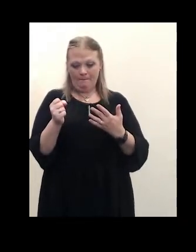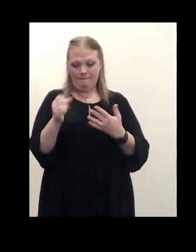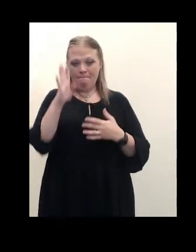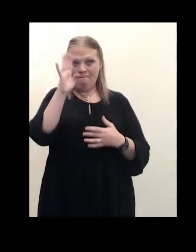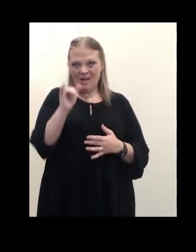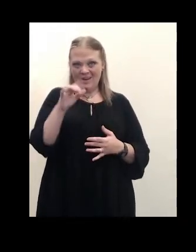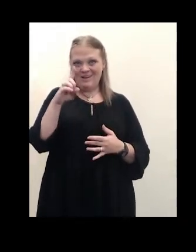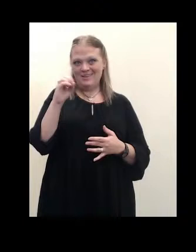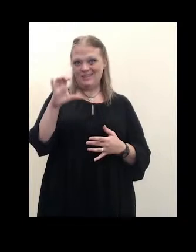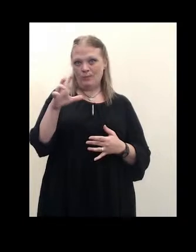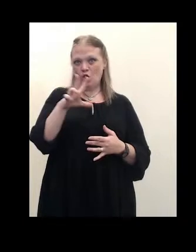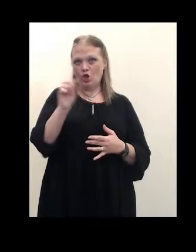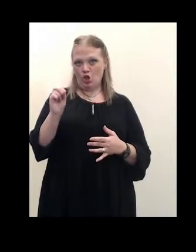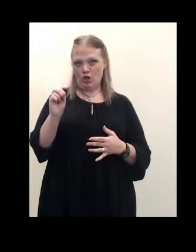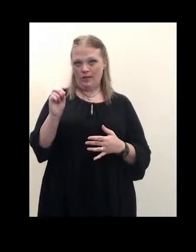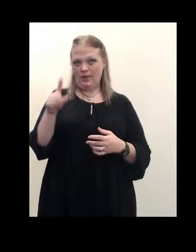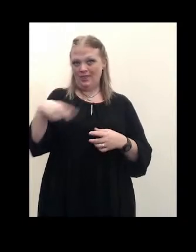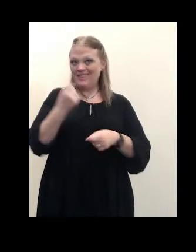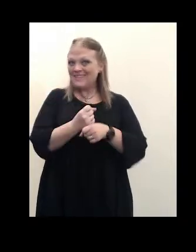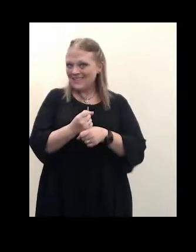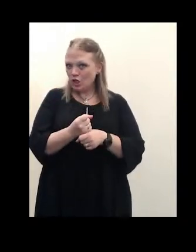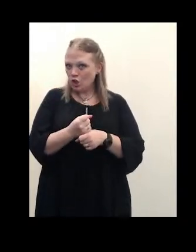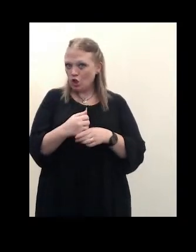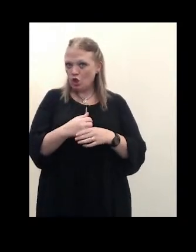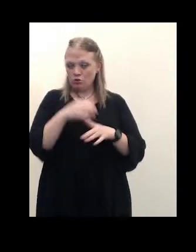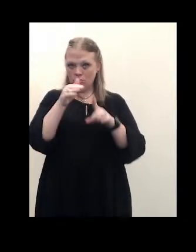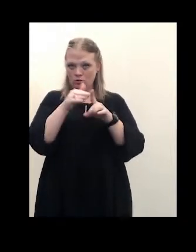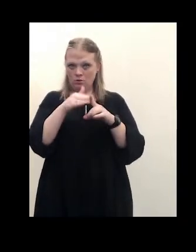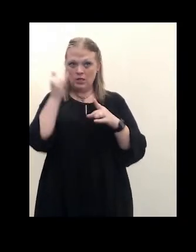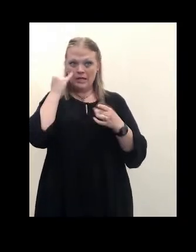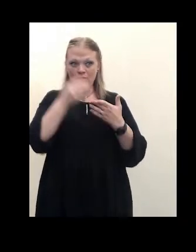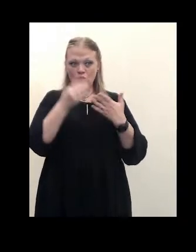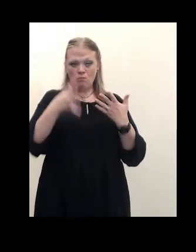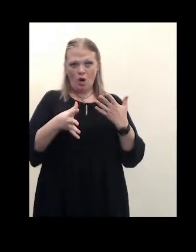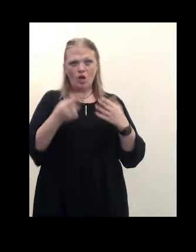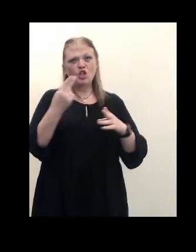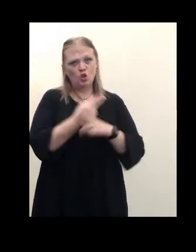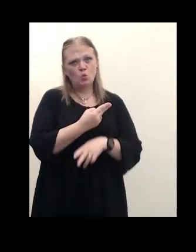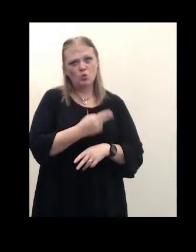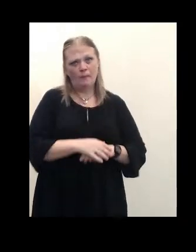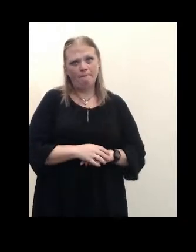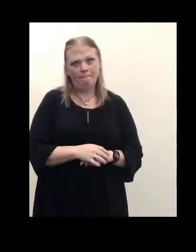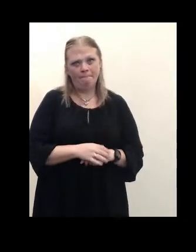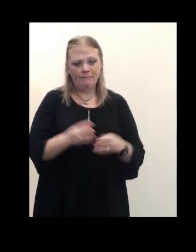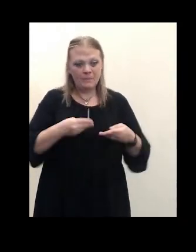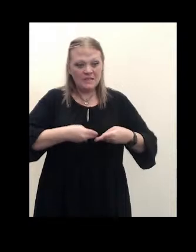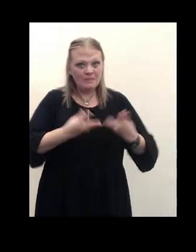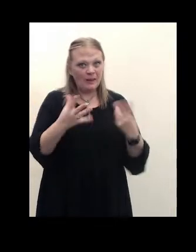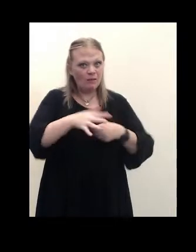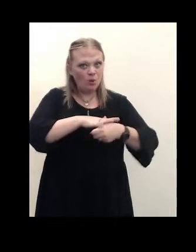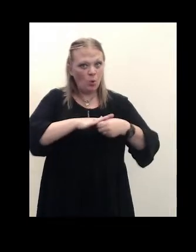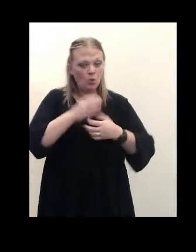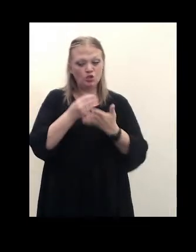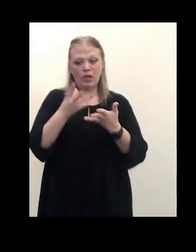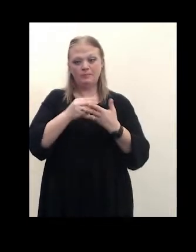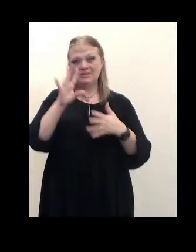this year. But we do want to remind everybody, if you bought those gift cards, make sure you use them. Spend them locally, Shop 716, and help